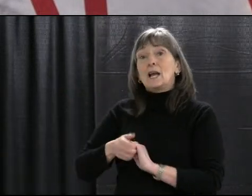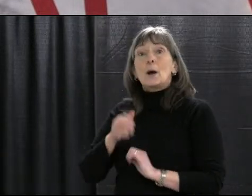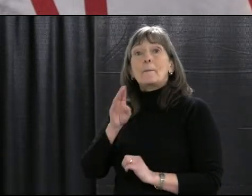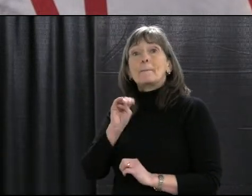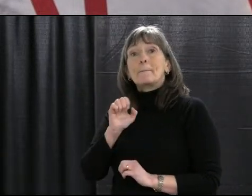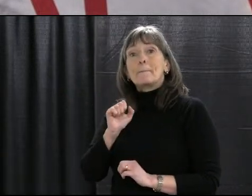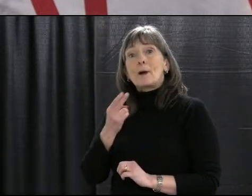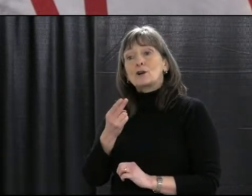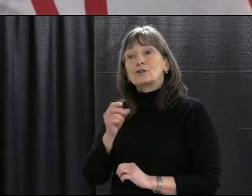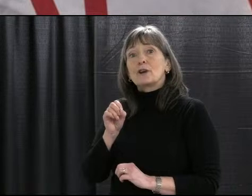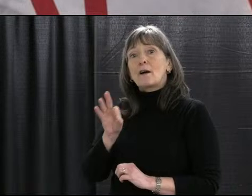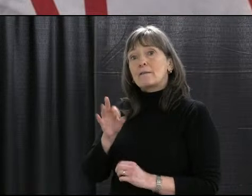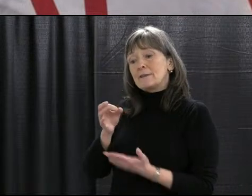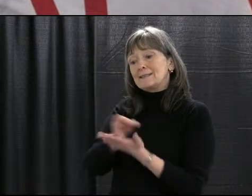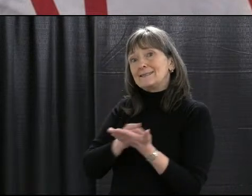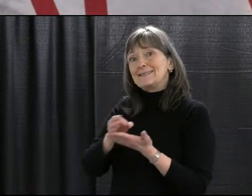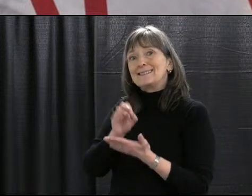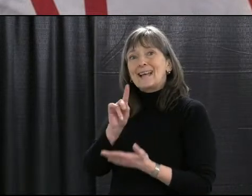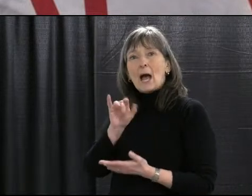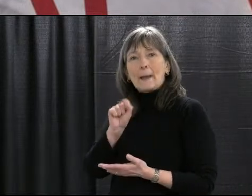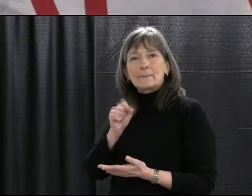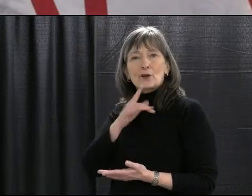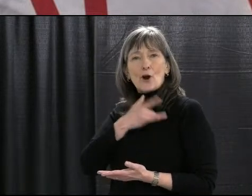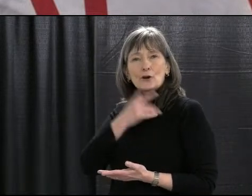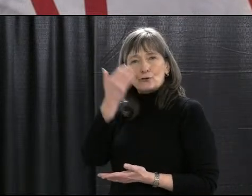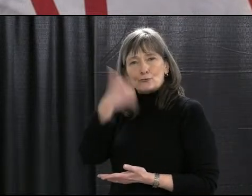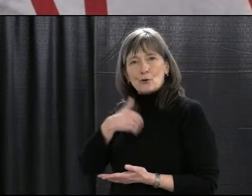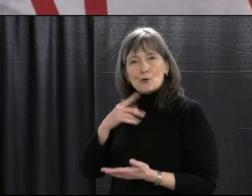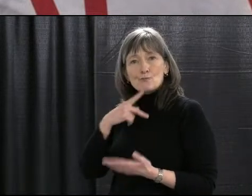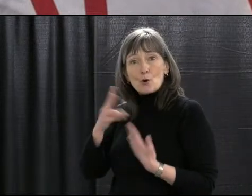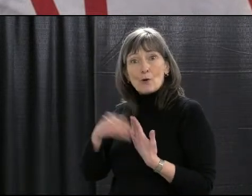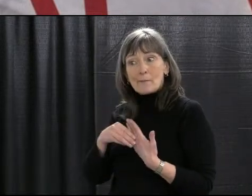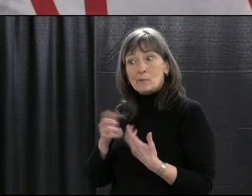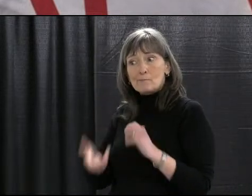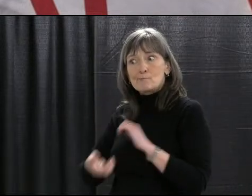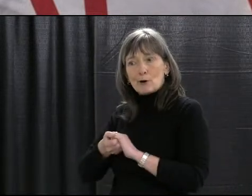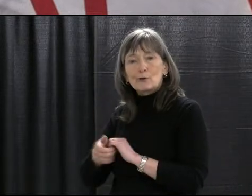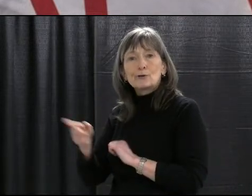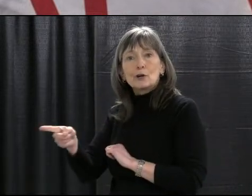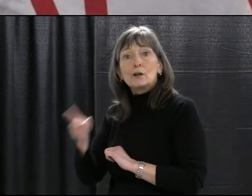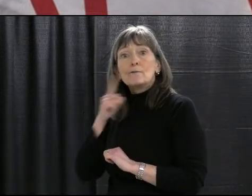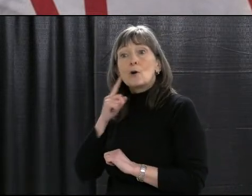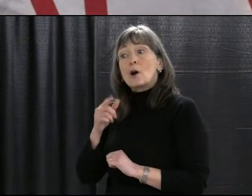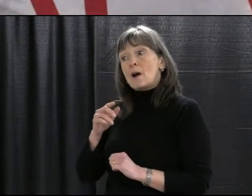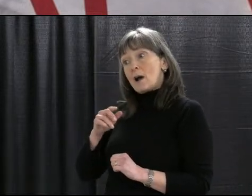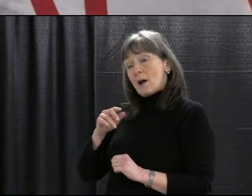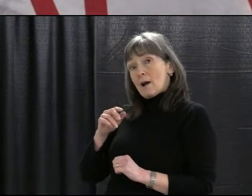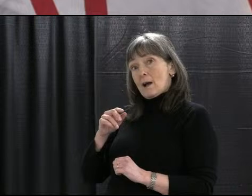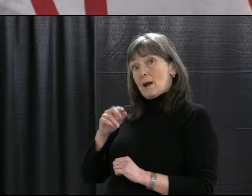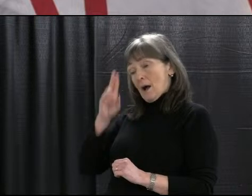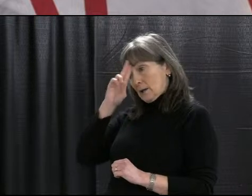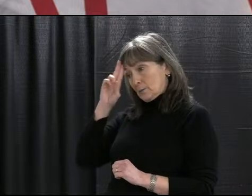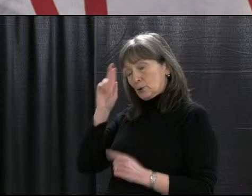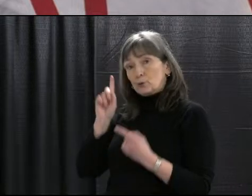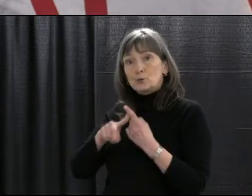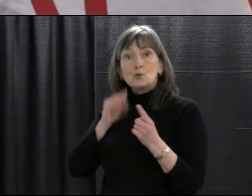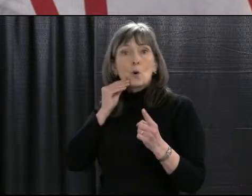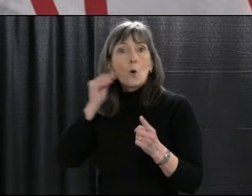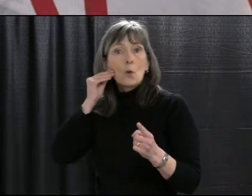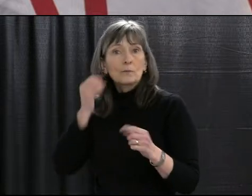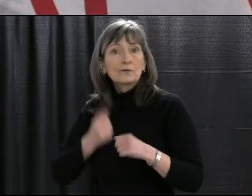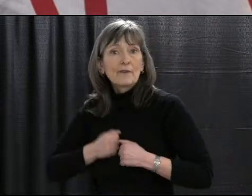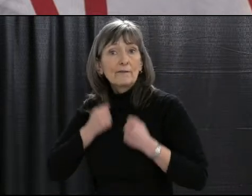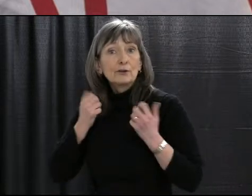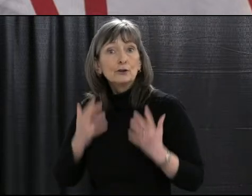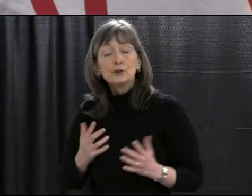program, which improves the transition from hospital to home for stroke survivors by providing them and their